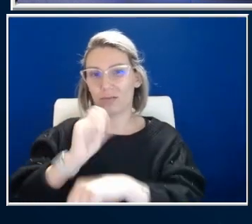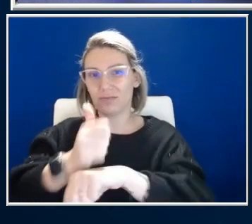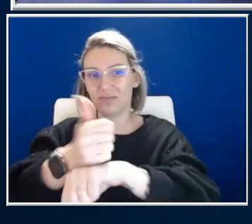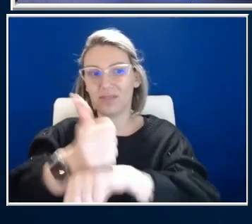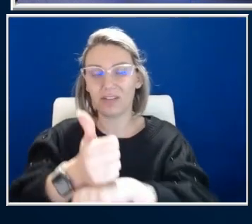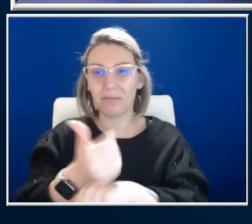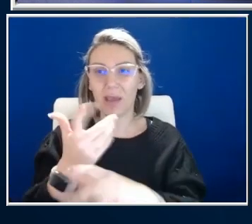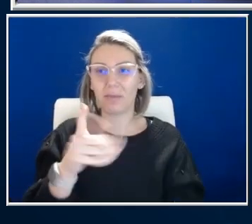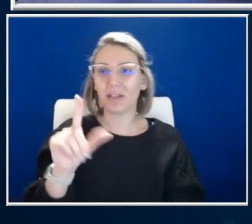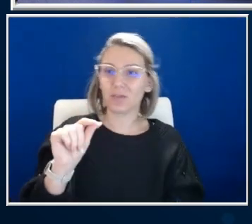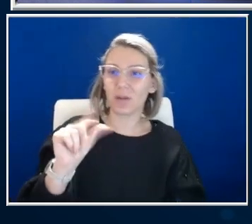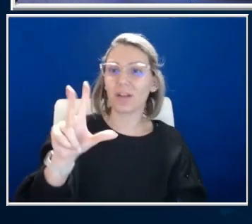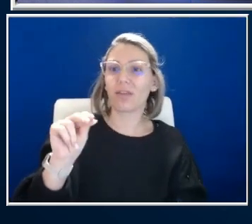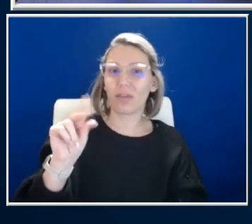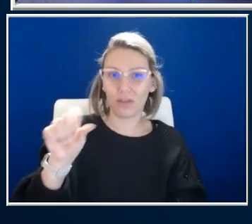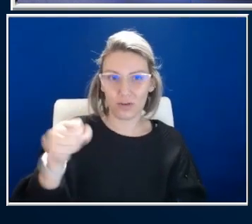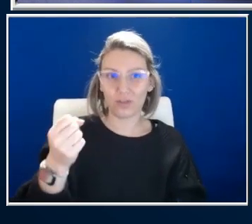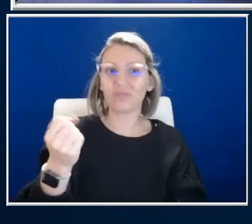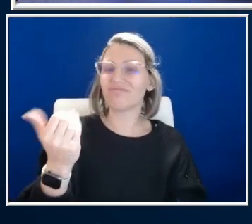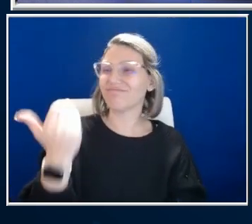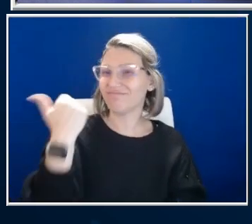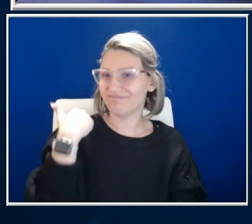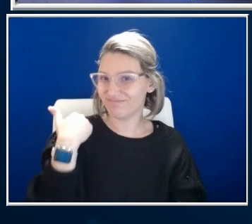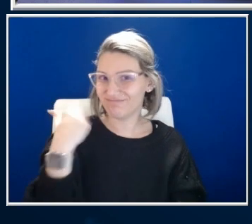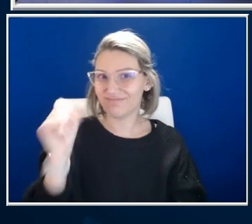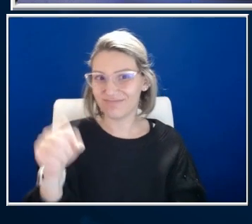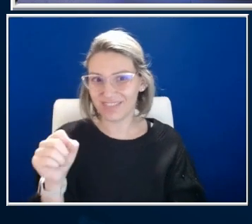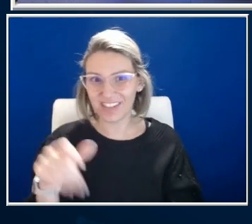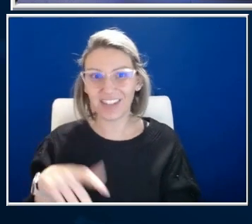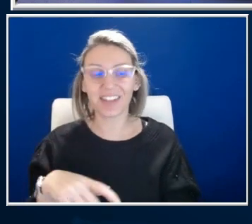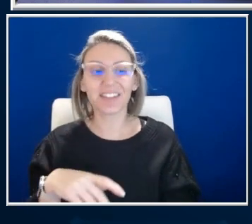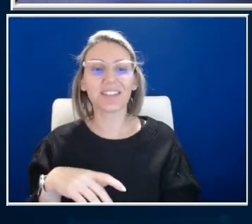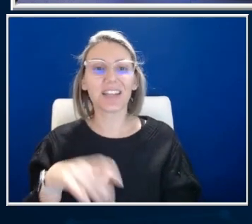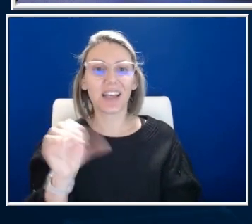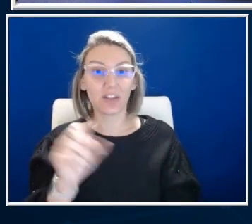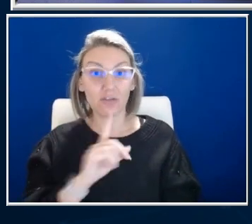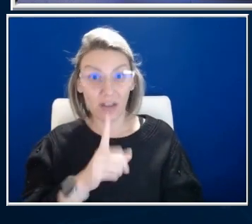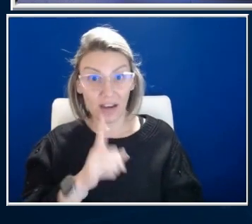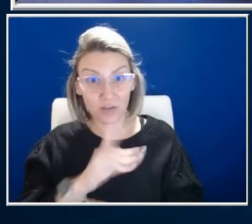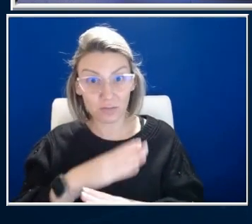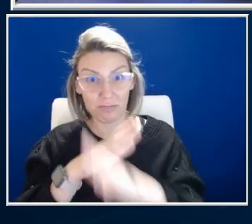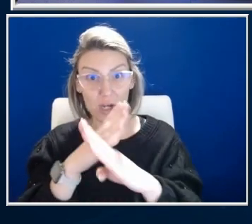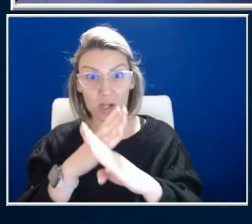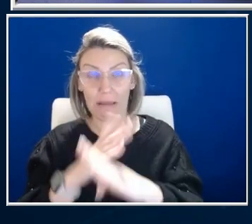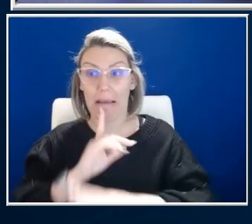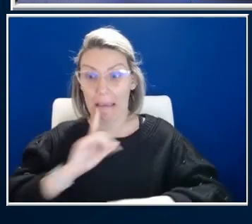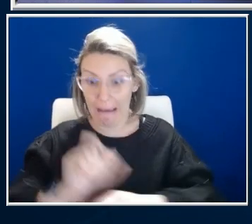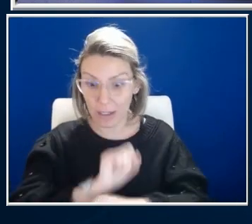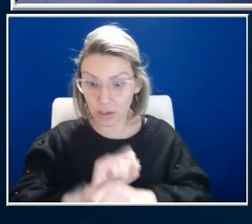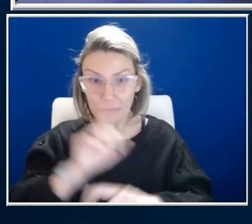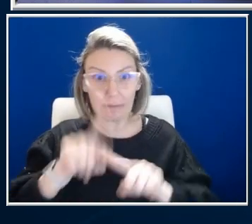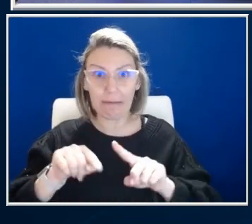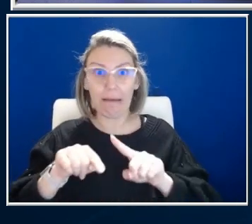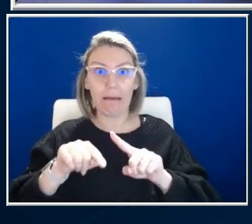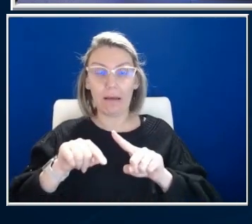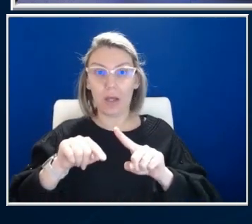years ago. We're starting to break those down. And That's they're right. actual real barriers, like not being able to actually physically get here, right, Yolanda? Yes, because